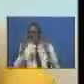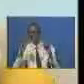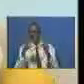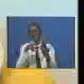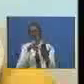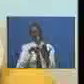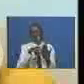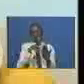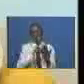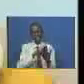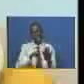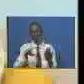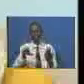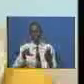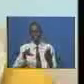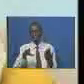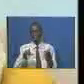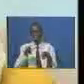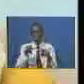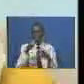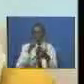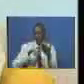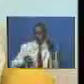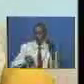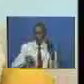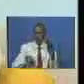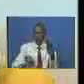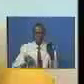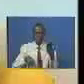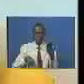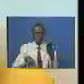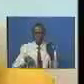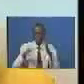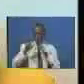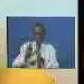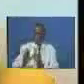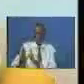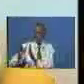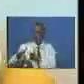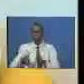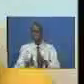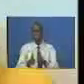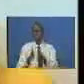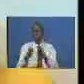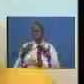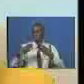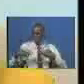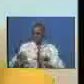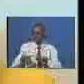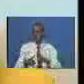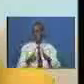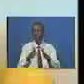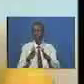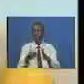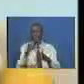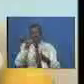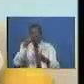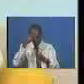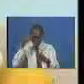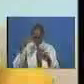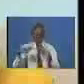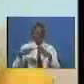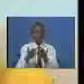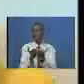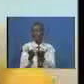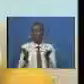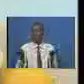so that is what these are actually children with lost opportunities one of my patients actually called them as forgotten species people never